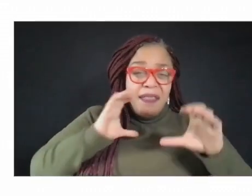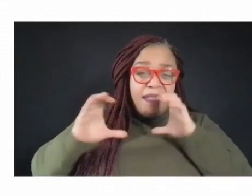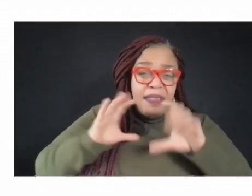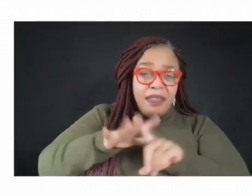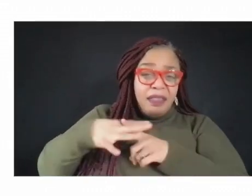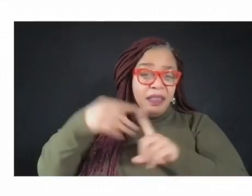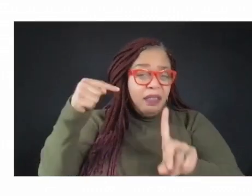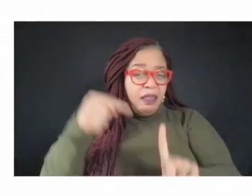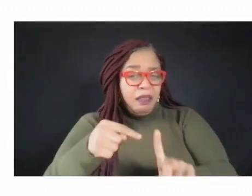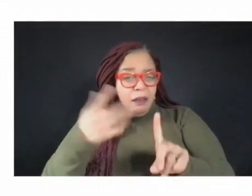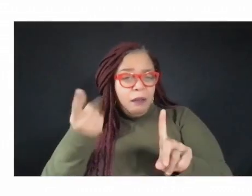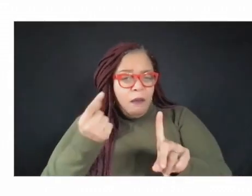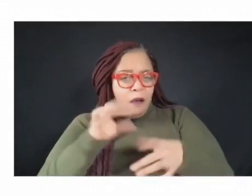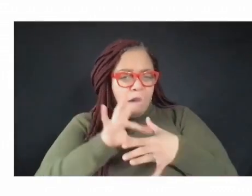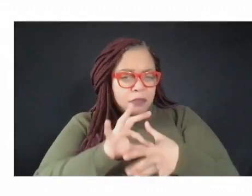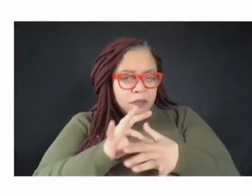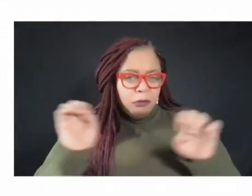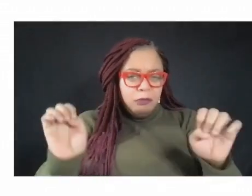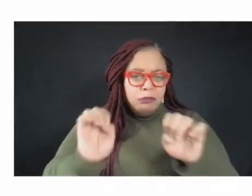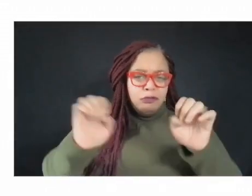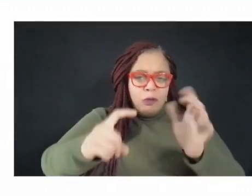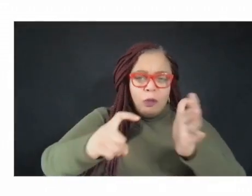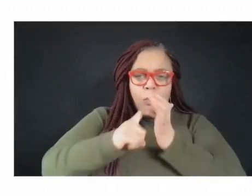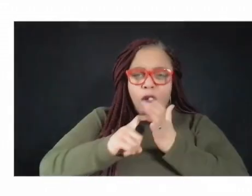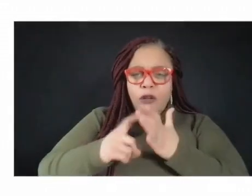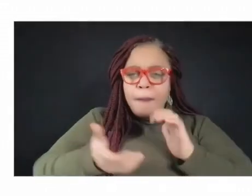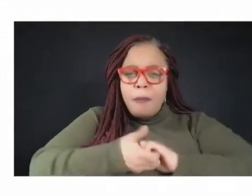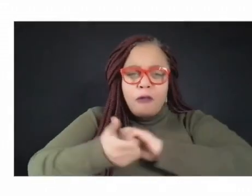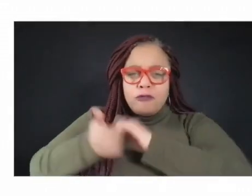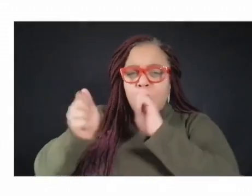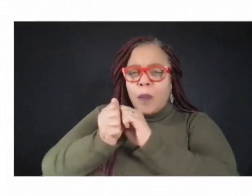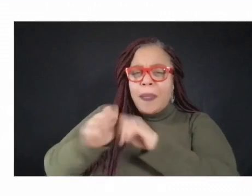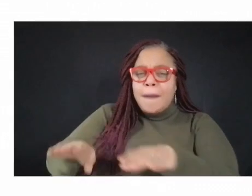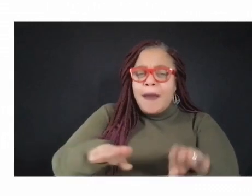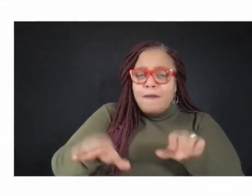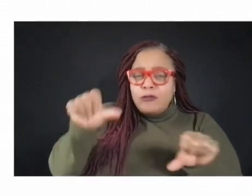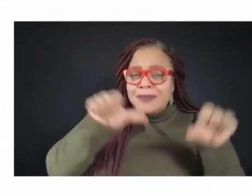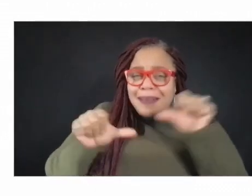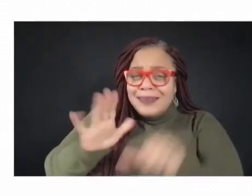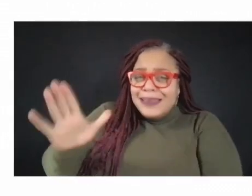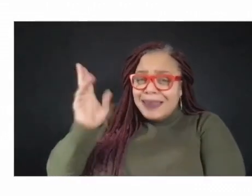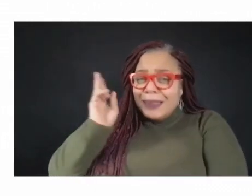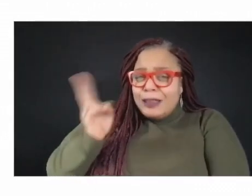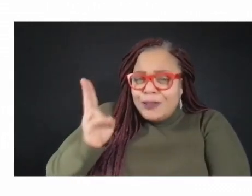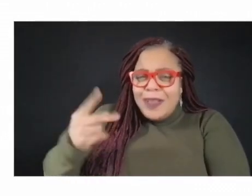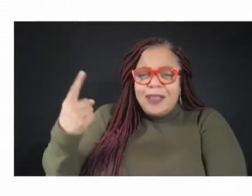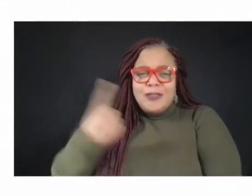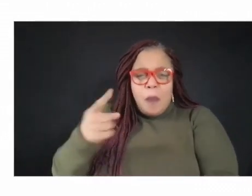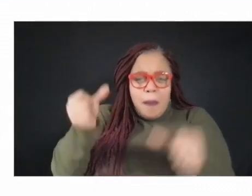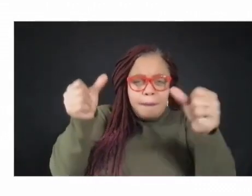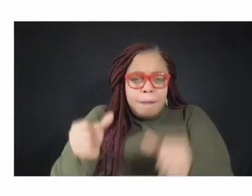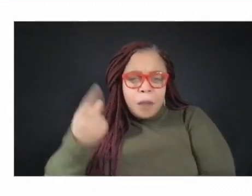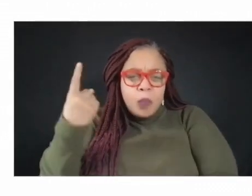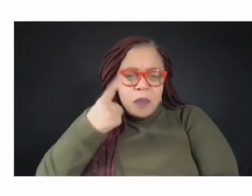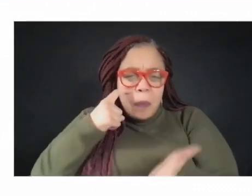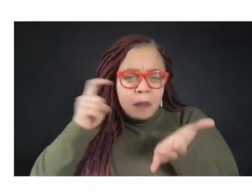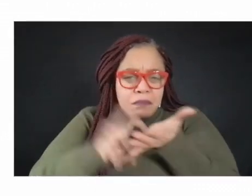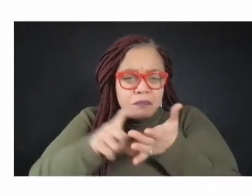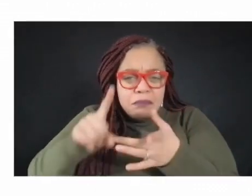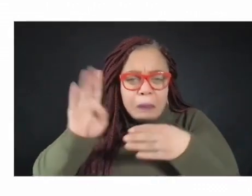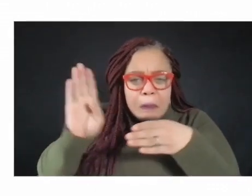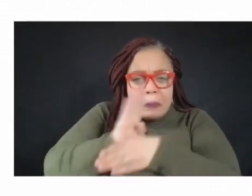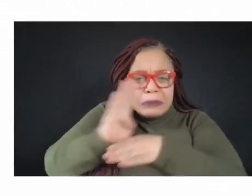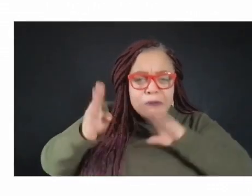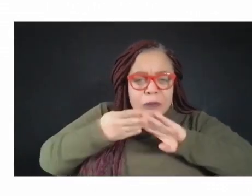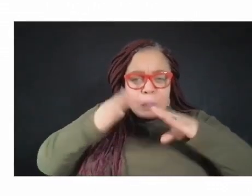scientists, historians. Someone posted something about the business community and bringing in business disciplines. I mean, I think